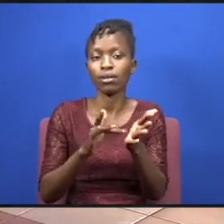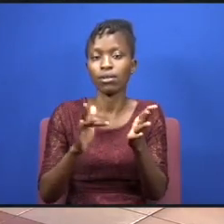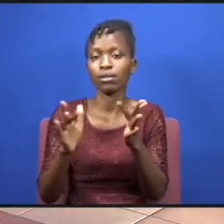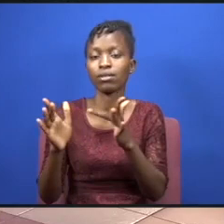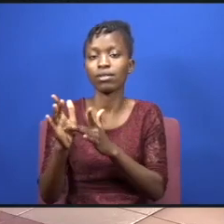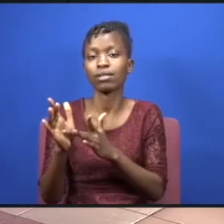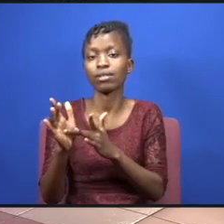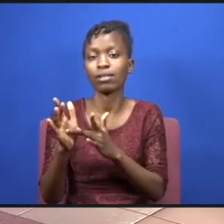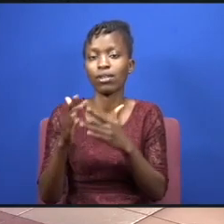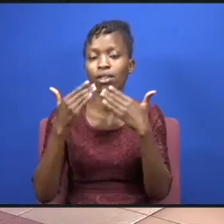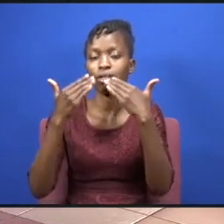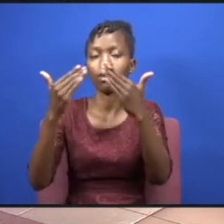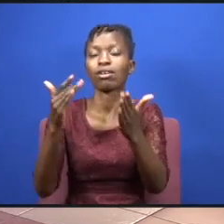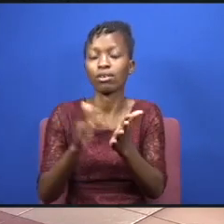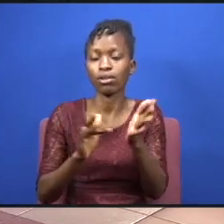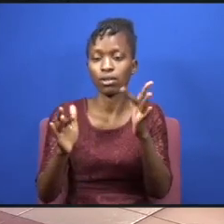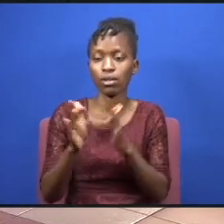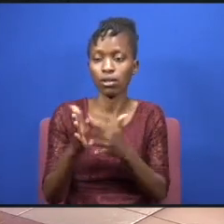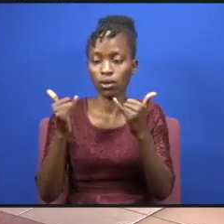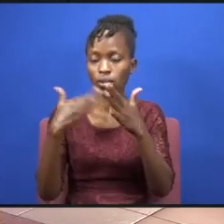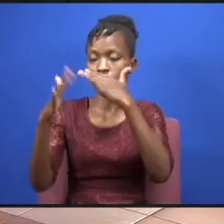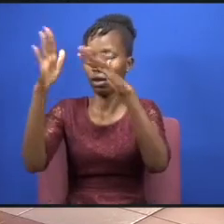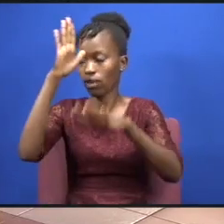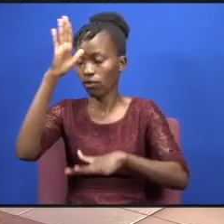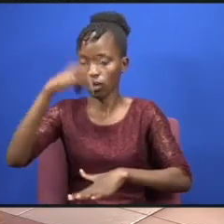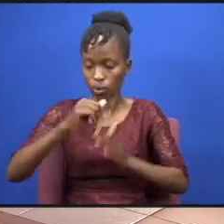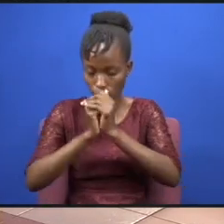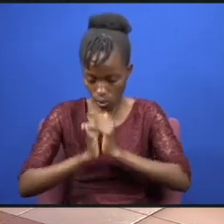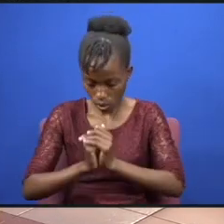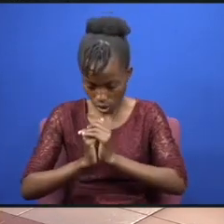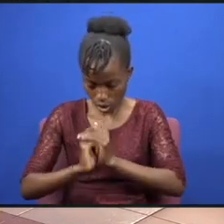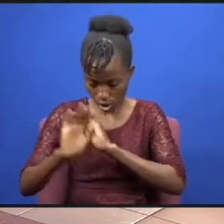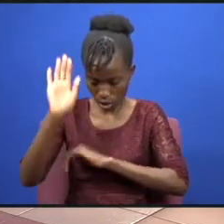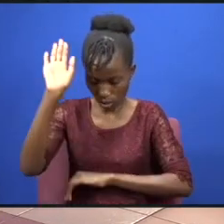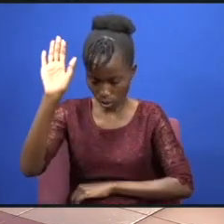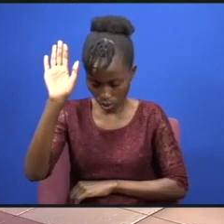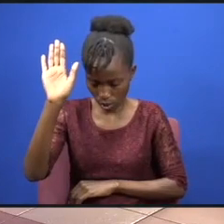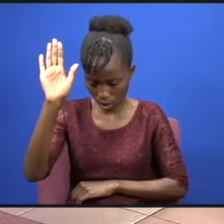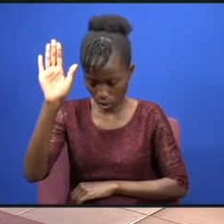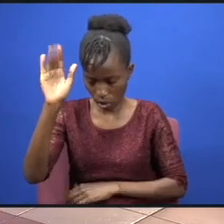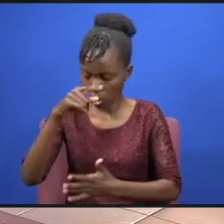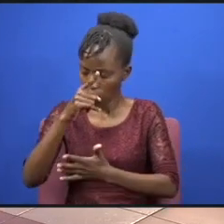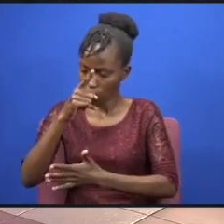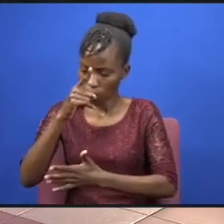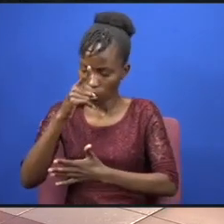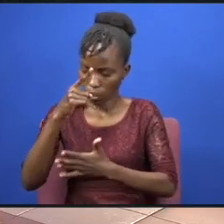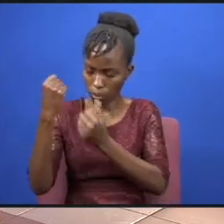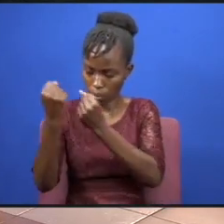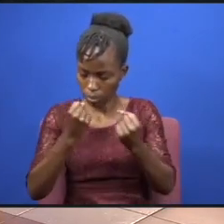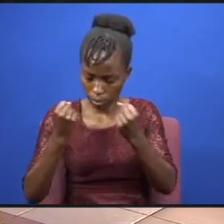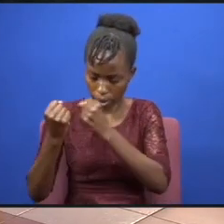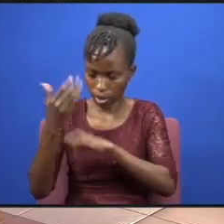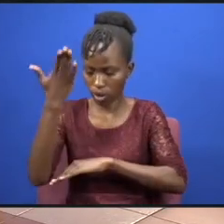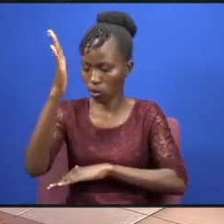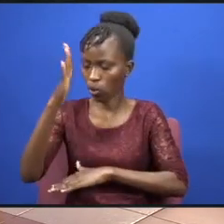Hallelujah. And now, Heavenly Father, we worship and adore you. What, Almighty God, a